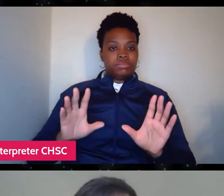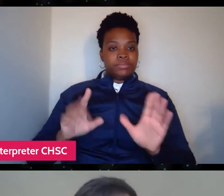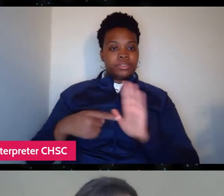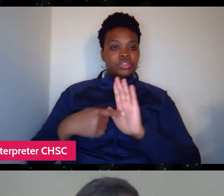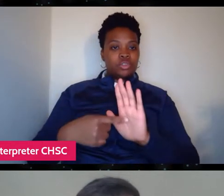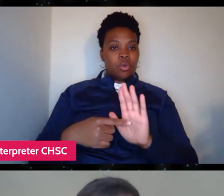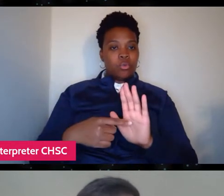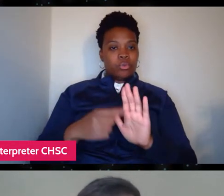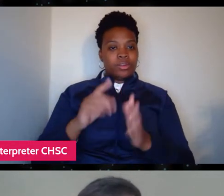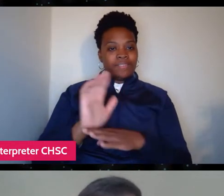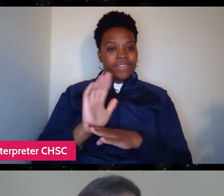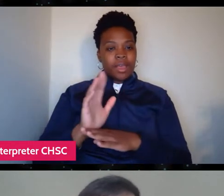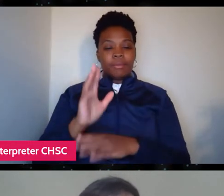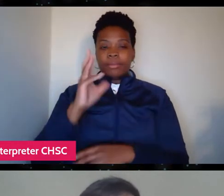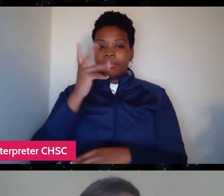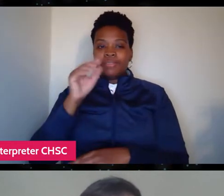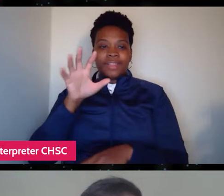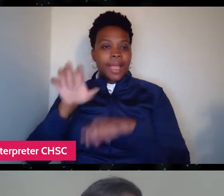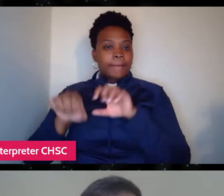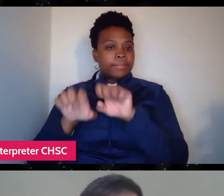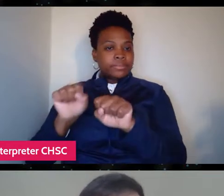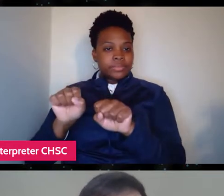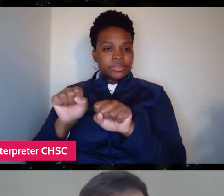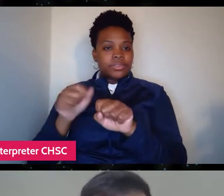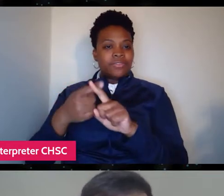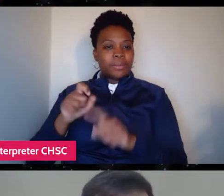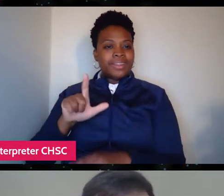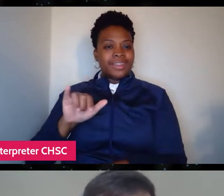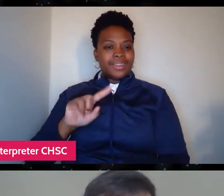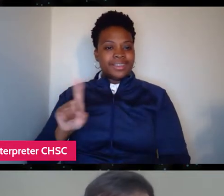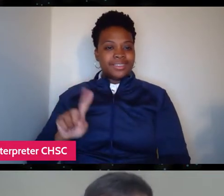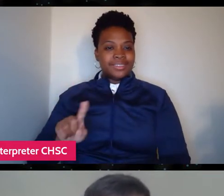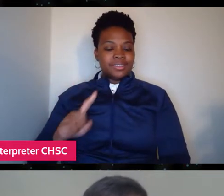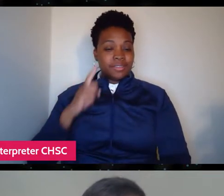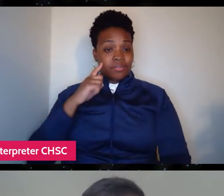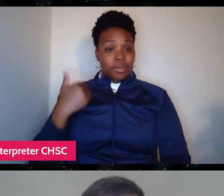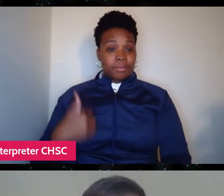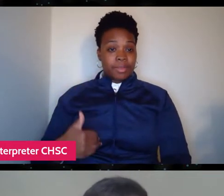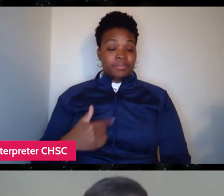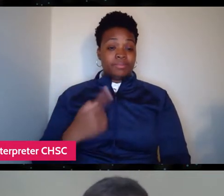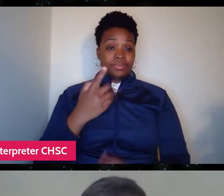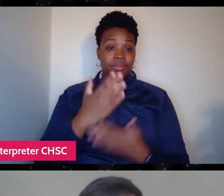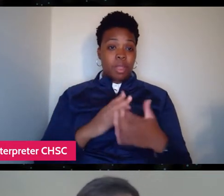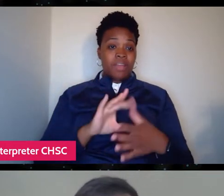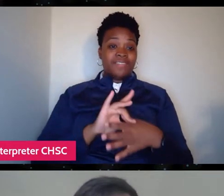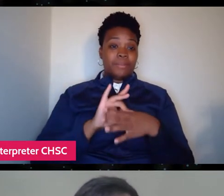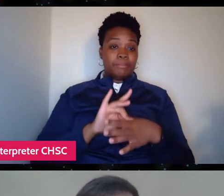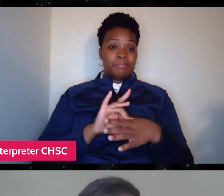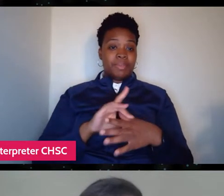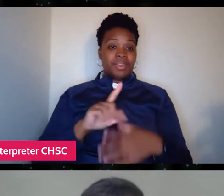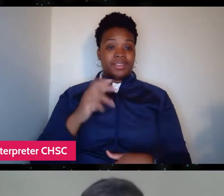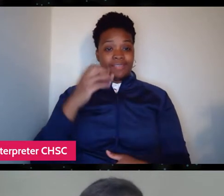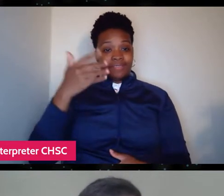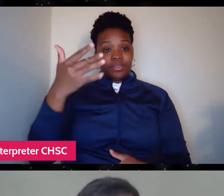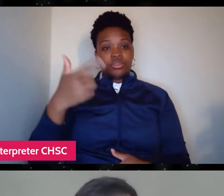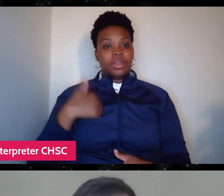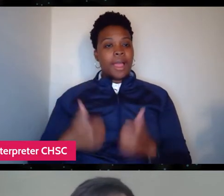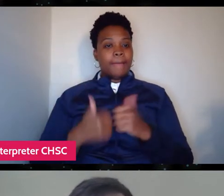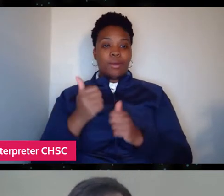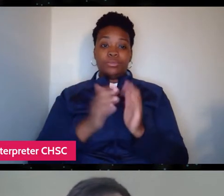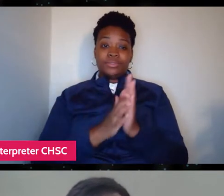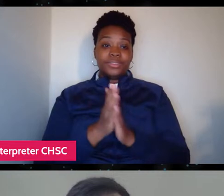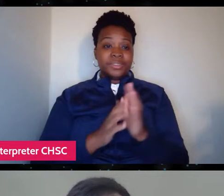Liz. So I think that for me, that's one of the parts of Meet the Future that I am most enthusiastic